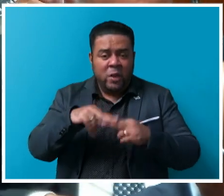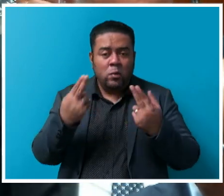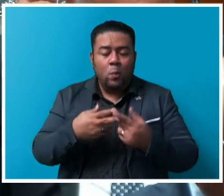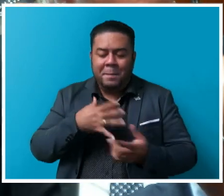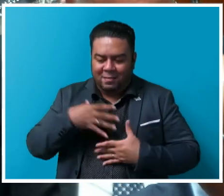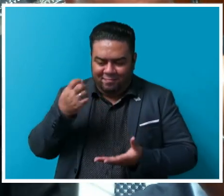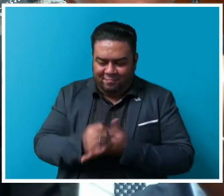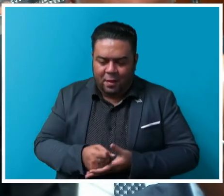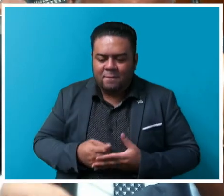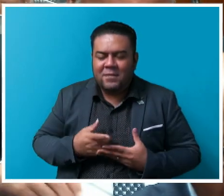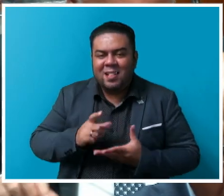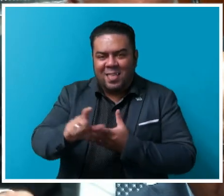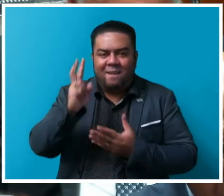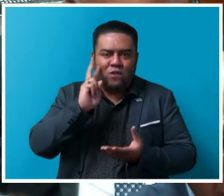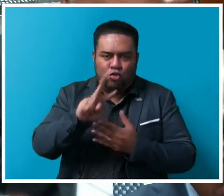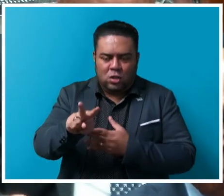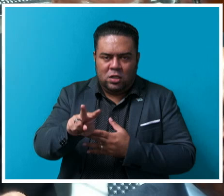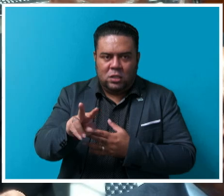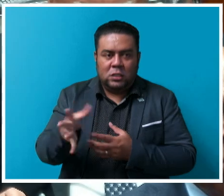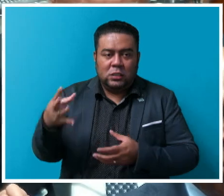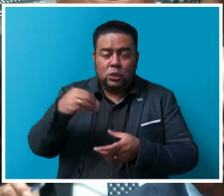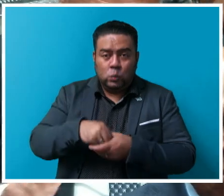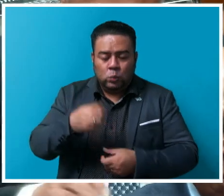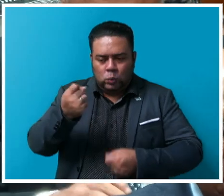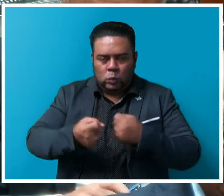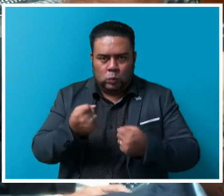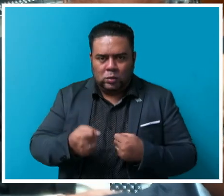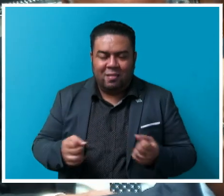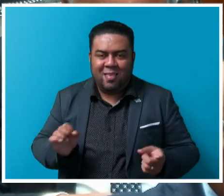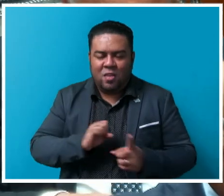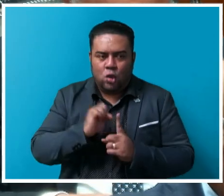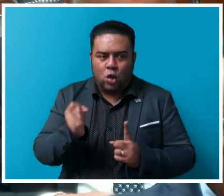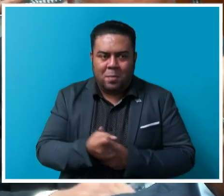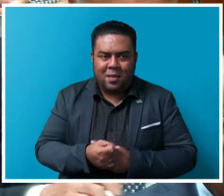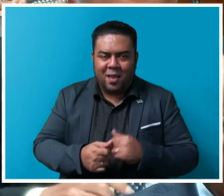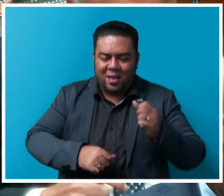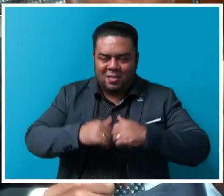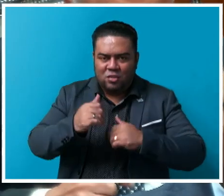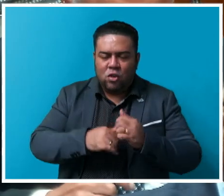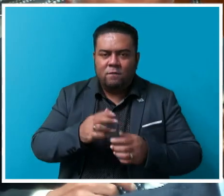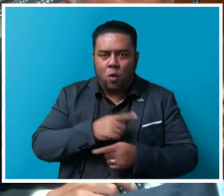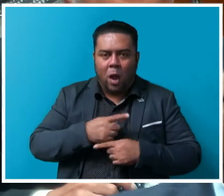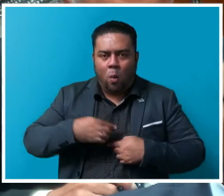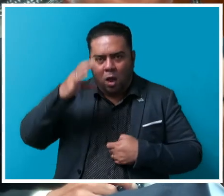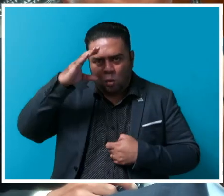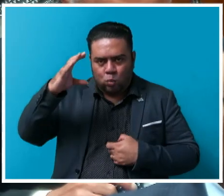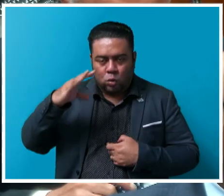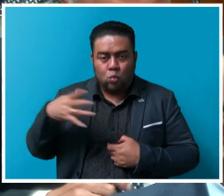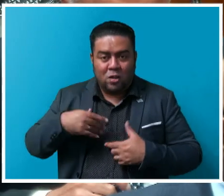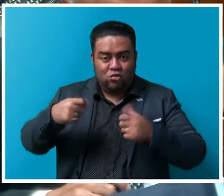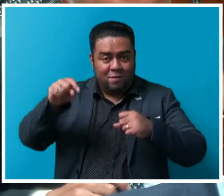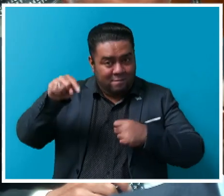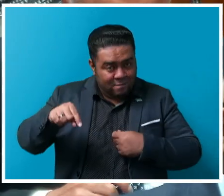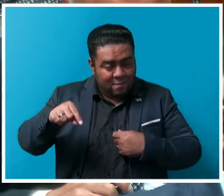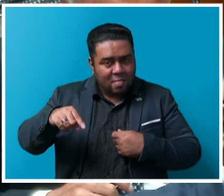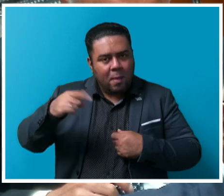with a clear vision in terms of re-engineering the economic architecture for our country. To achieve this,